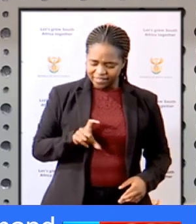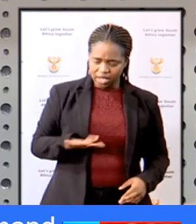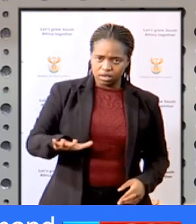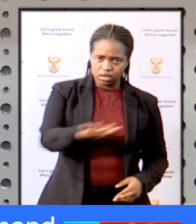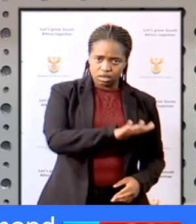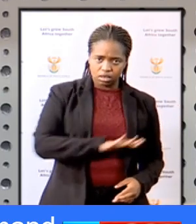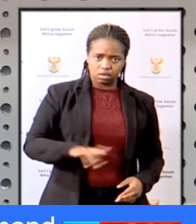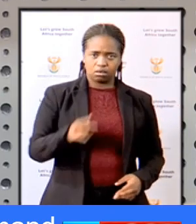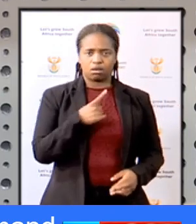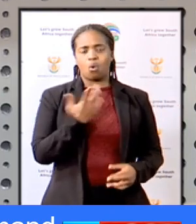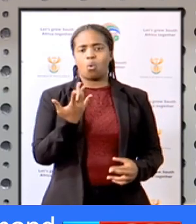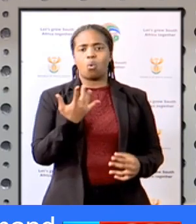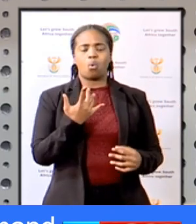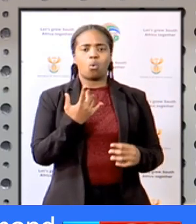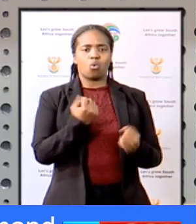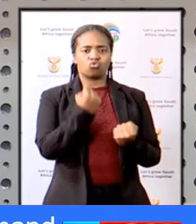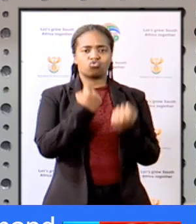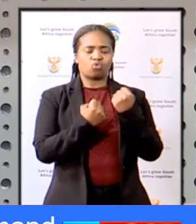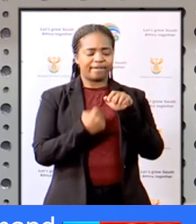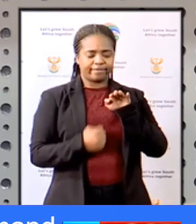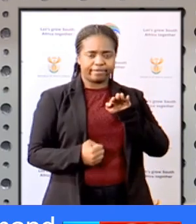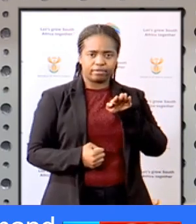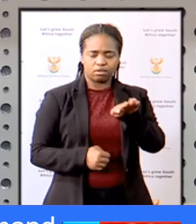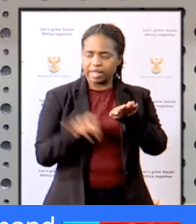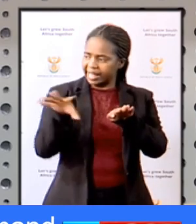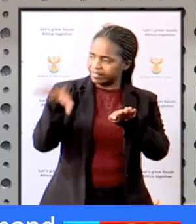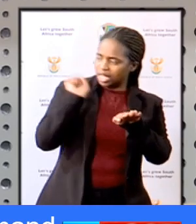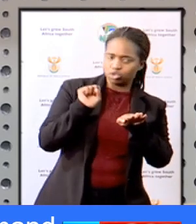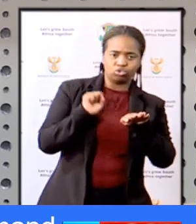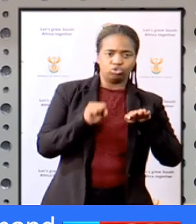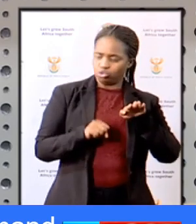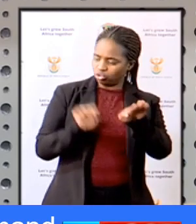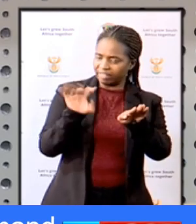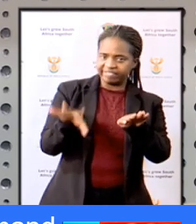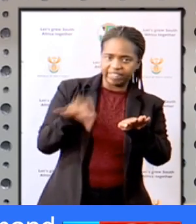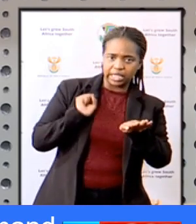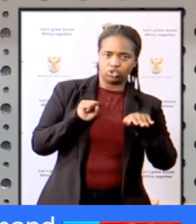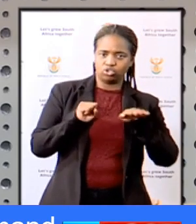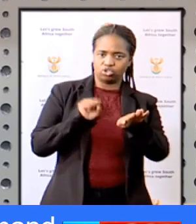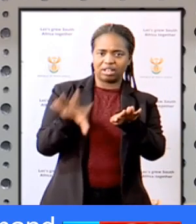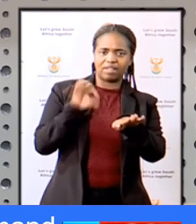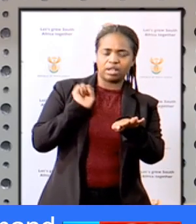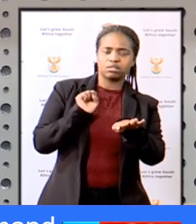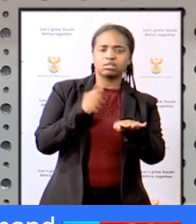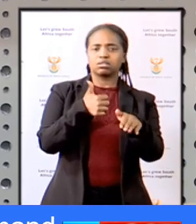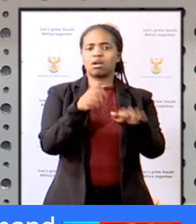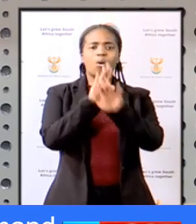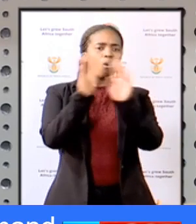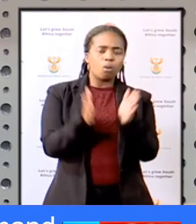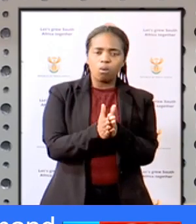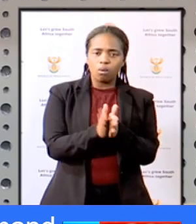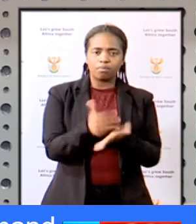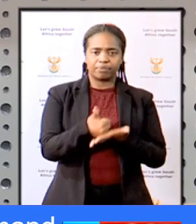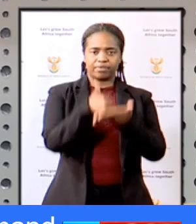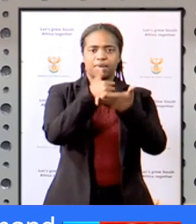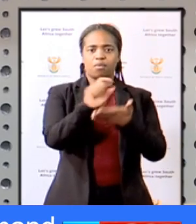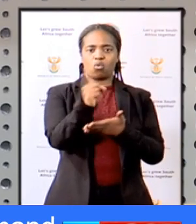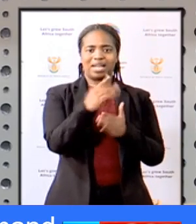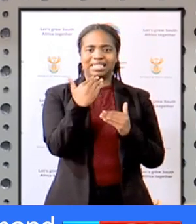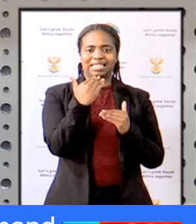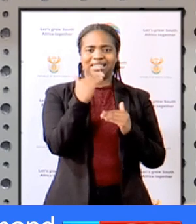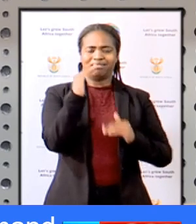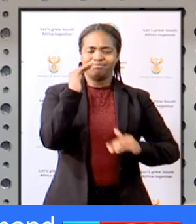some drive-through arrangements are used and curbside delivery arrangements are used, all of those can help to reduce the